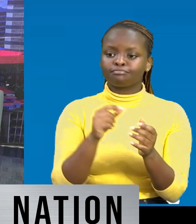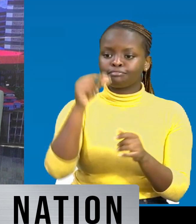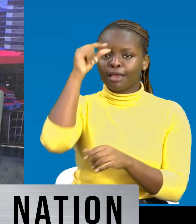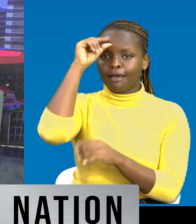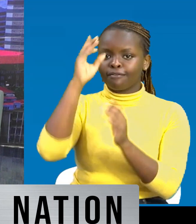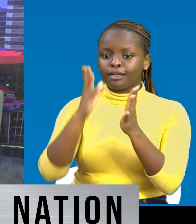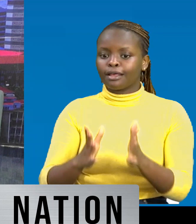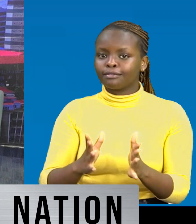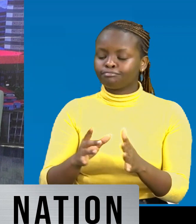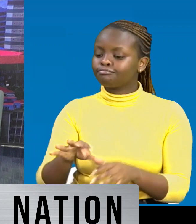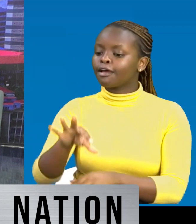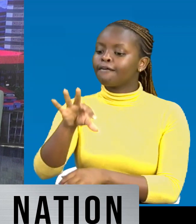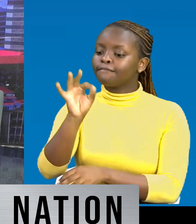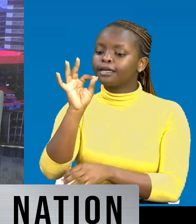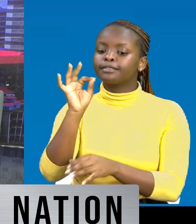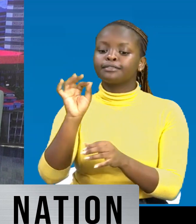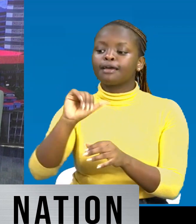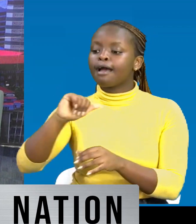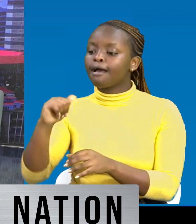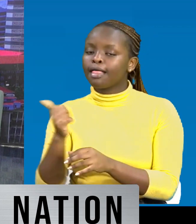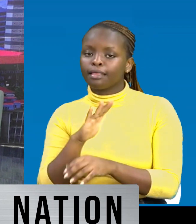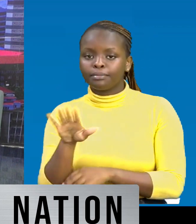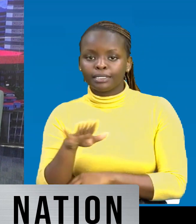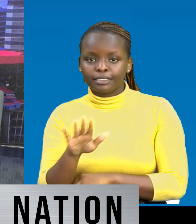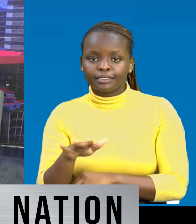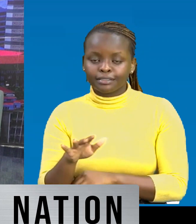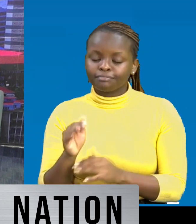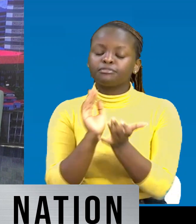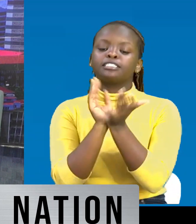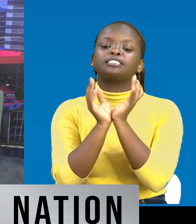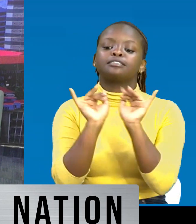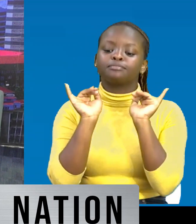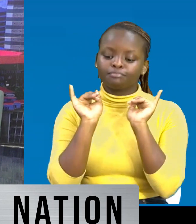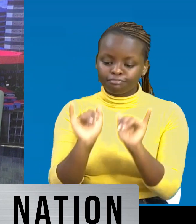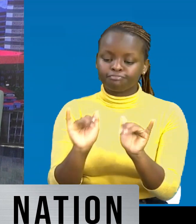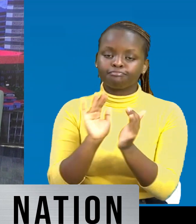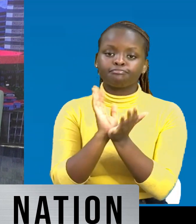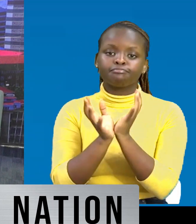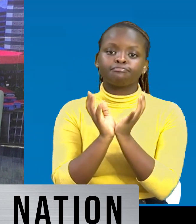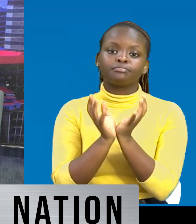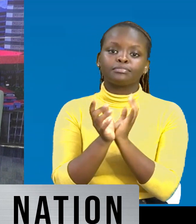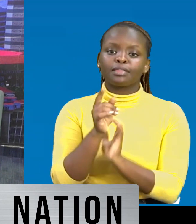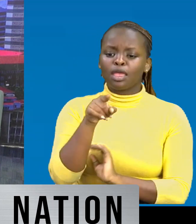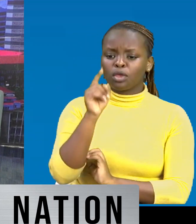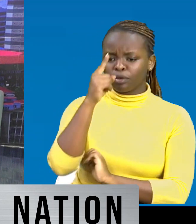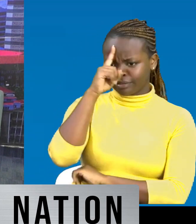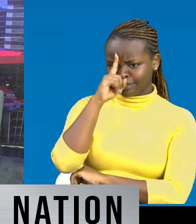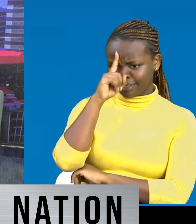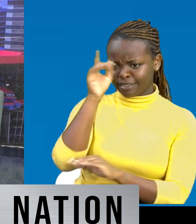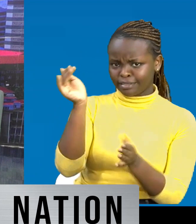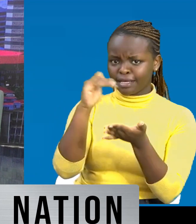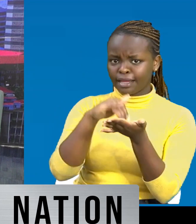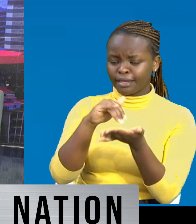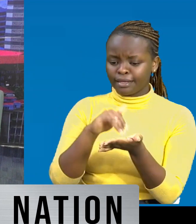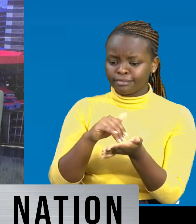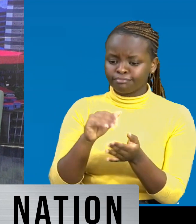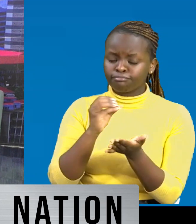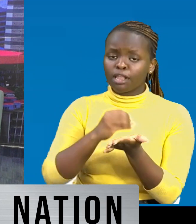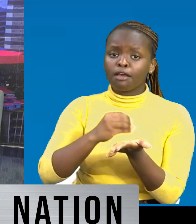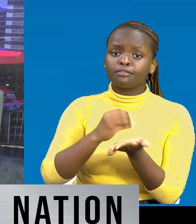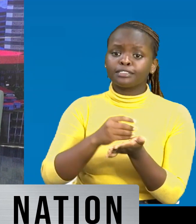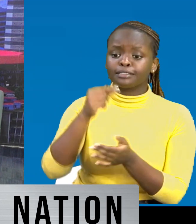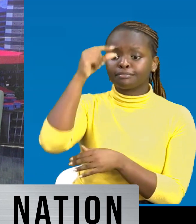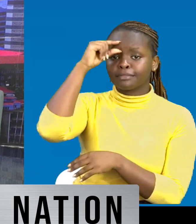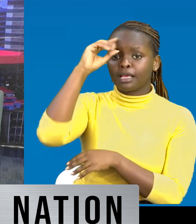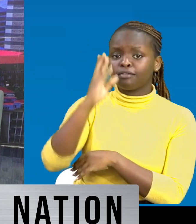hata kama ni mahali ingine, ndiyo stadium ibaki stadium. Wait a minute. Are you serious again that the office of the governor